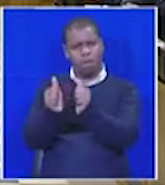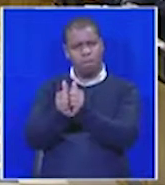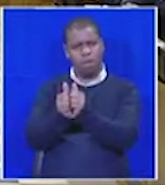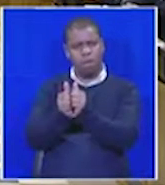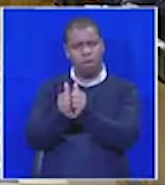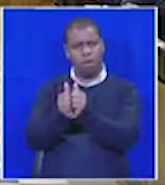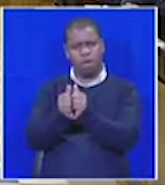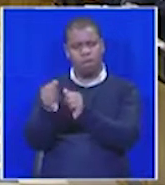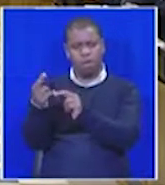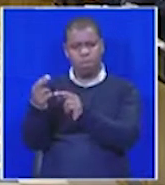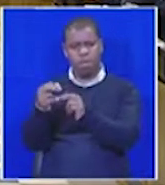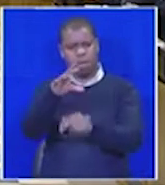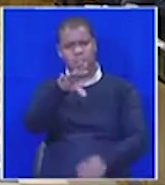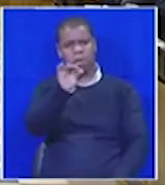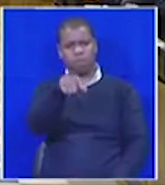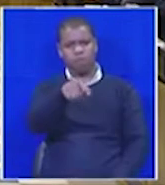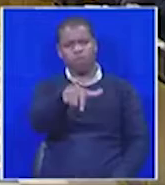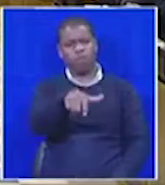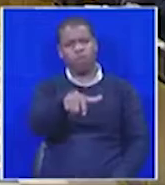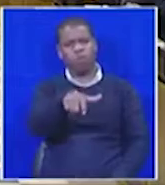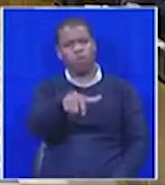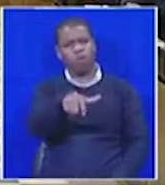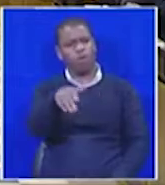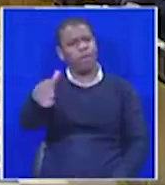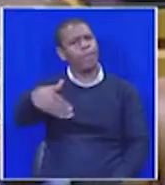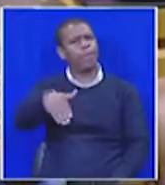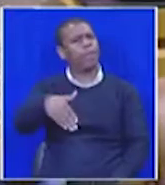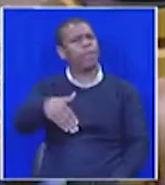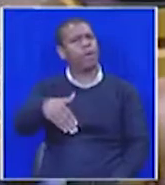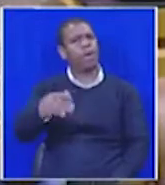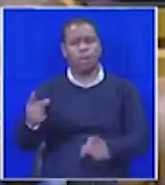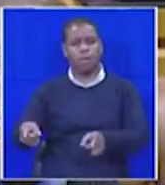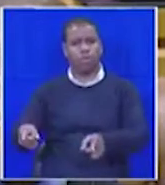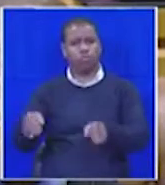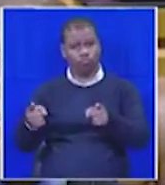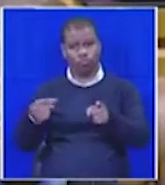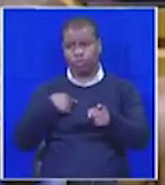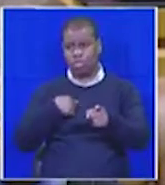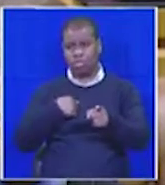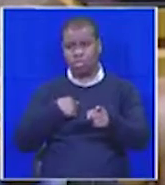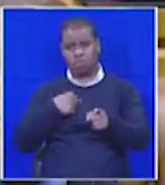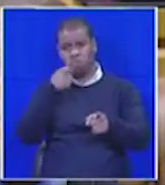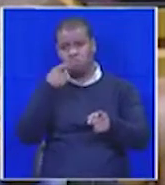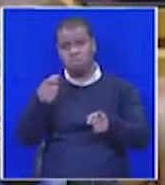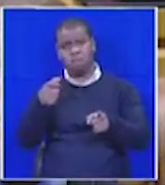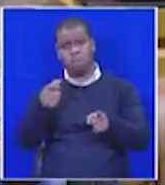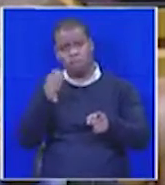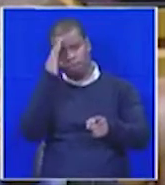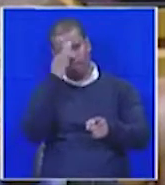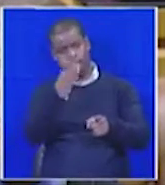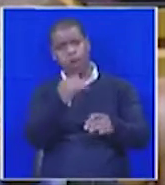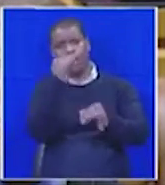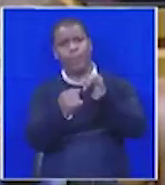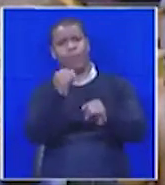in the House. Very serious allegations are made, which are counter to the principle and